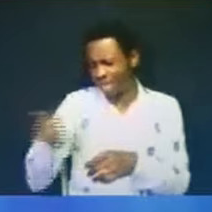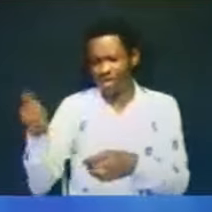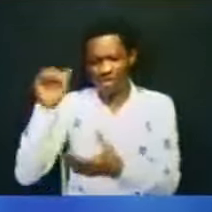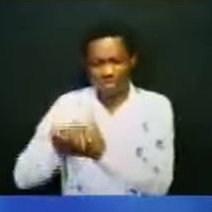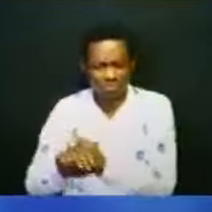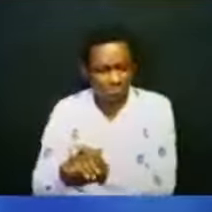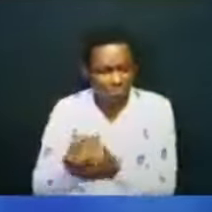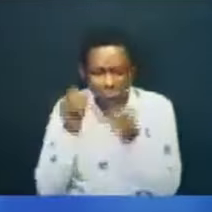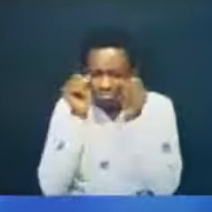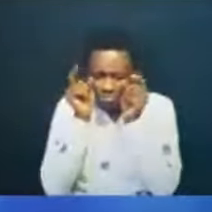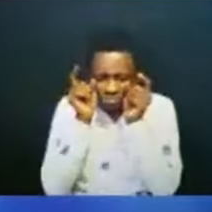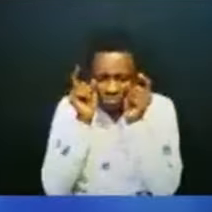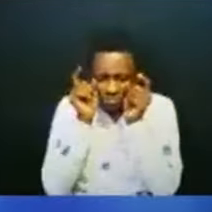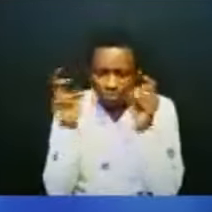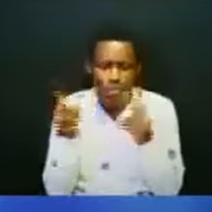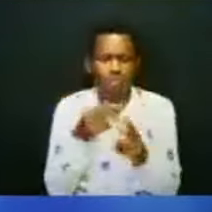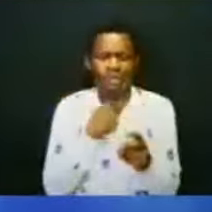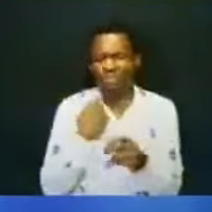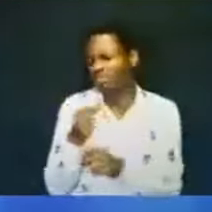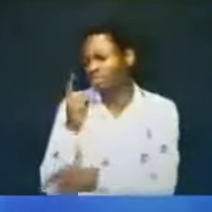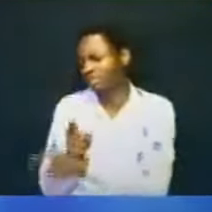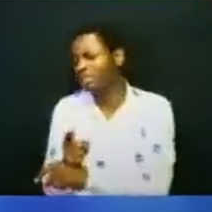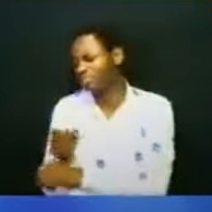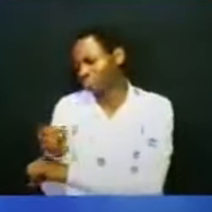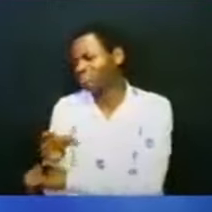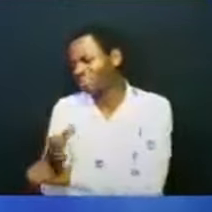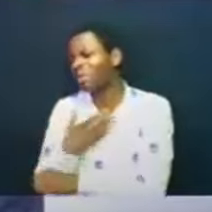shocked. He just had to advise him to